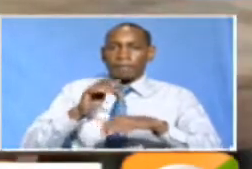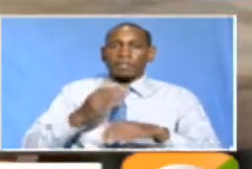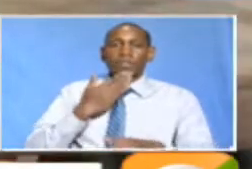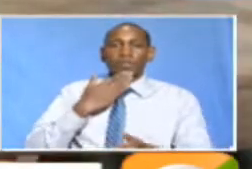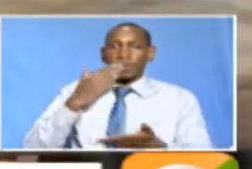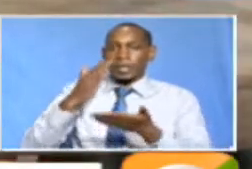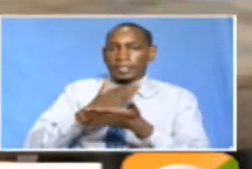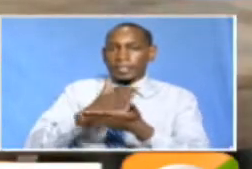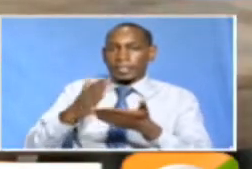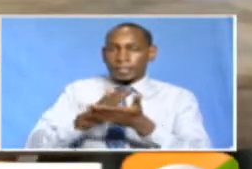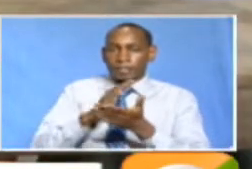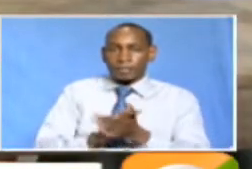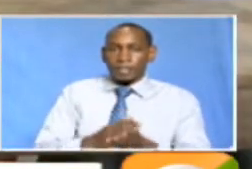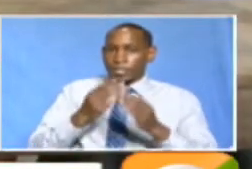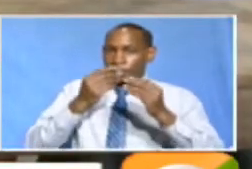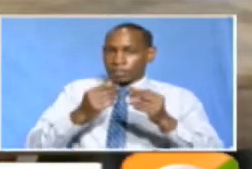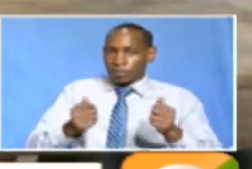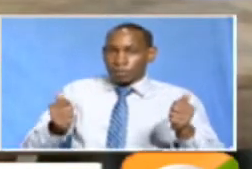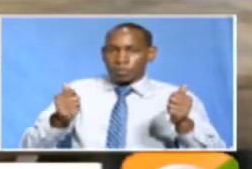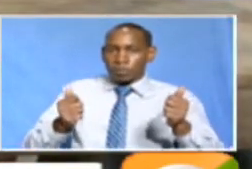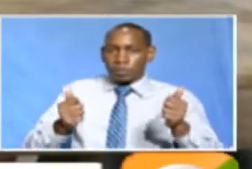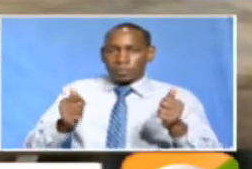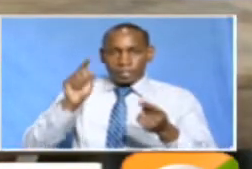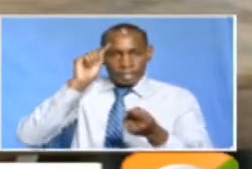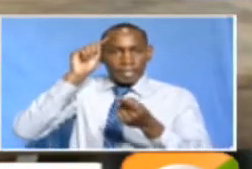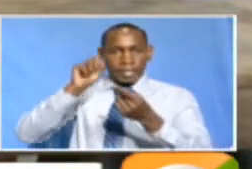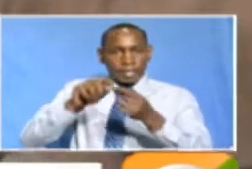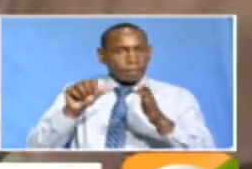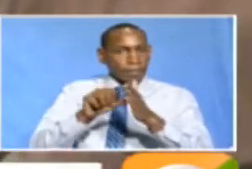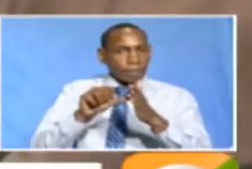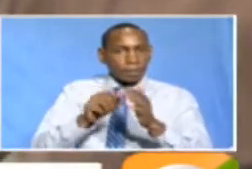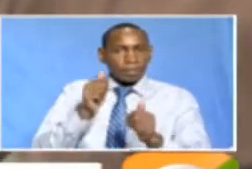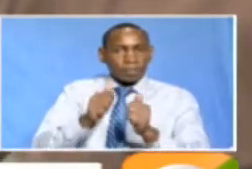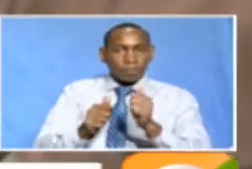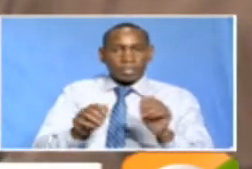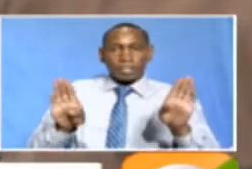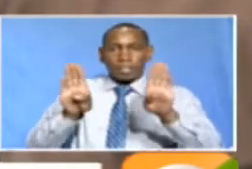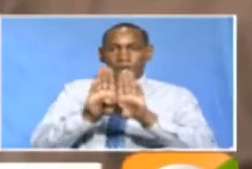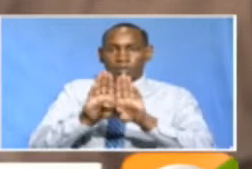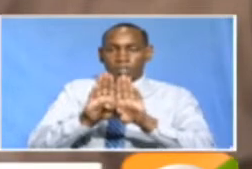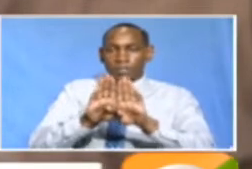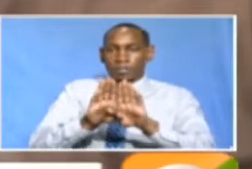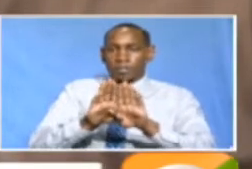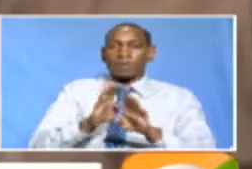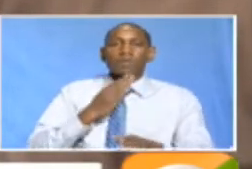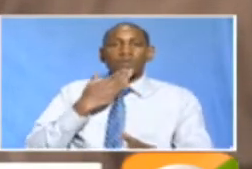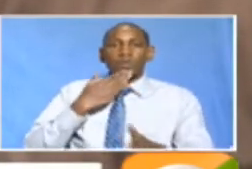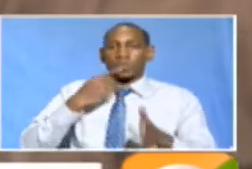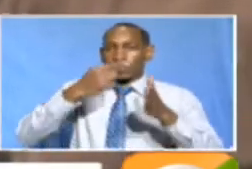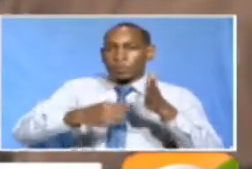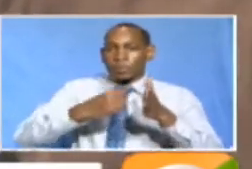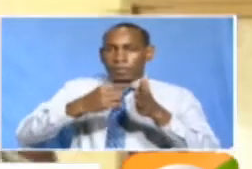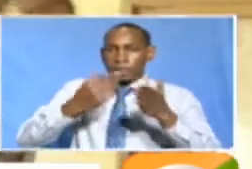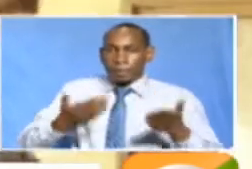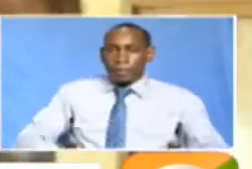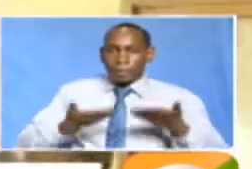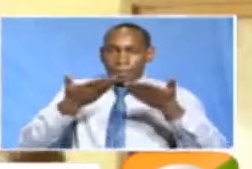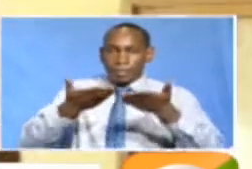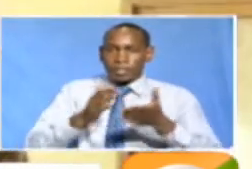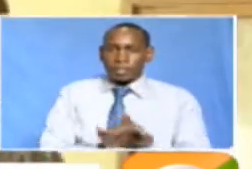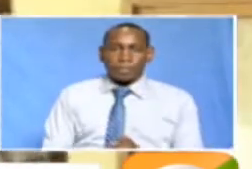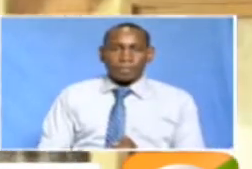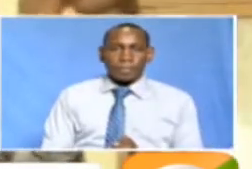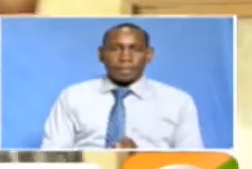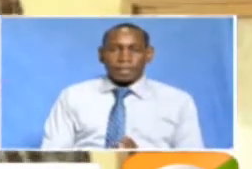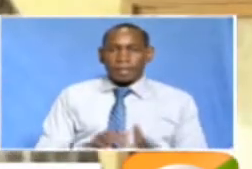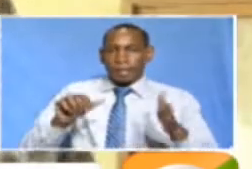sector. And a solution tailored to the main problem, which was the closure of the Miwani sugar factory, was tabled. Problem